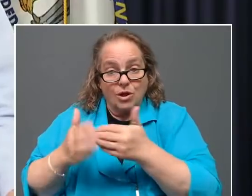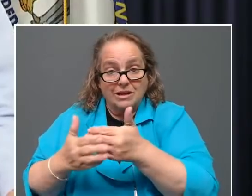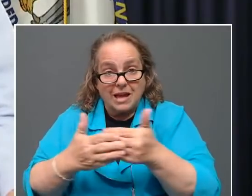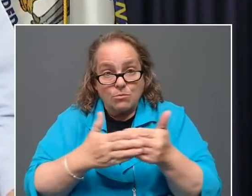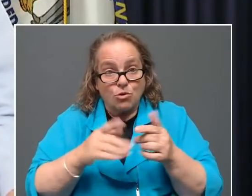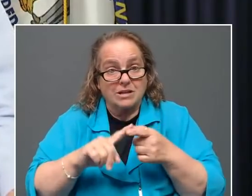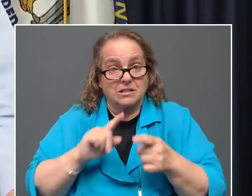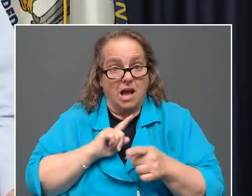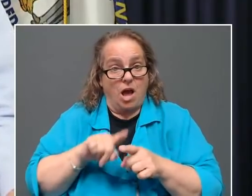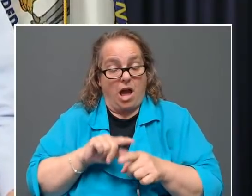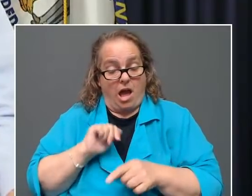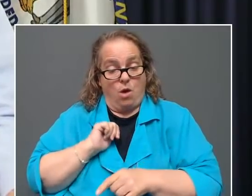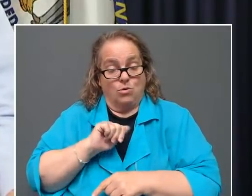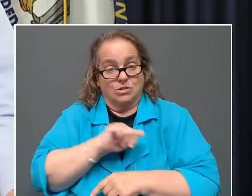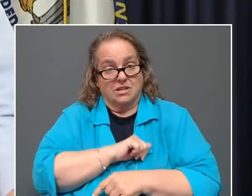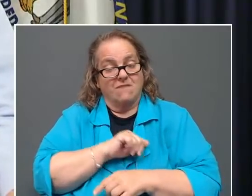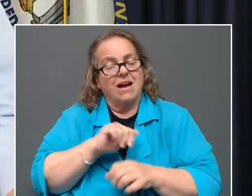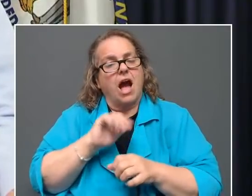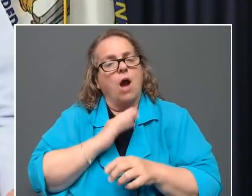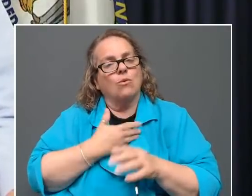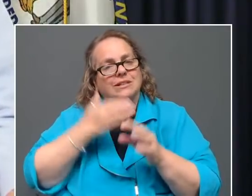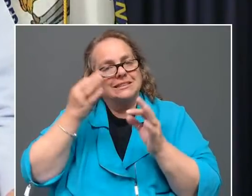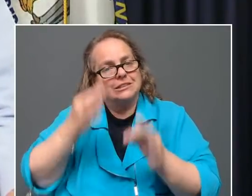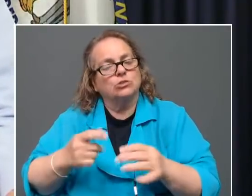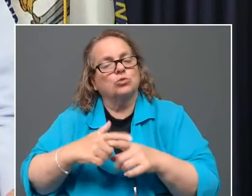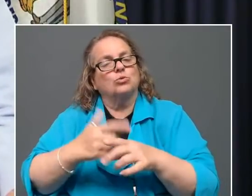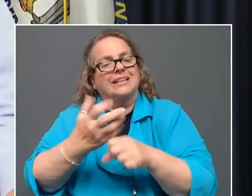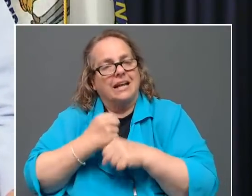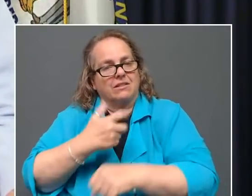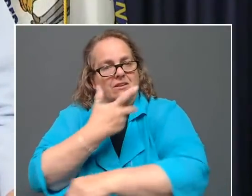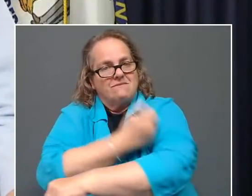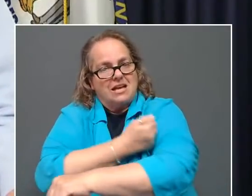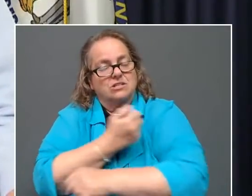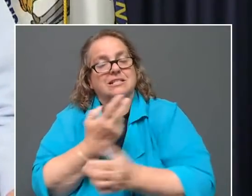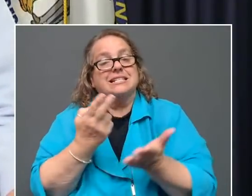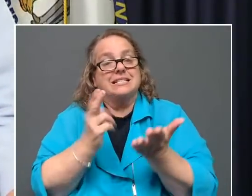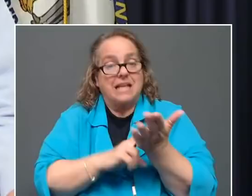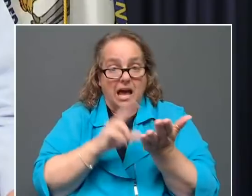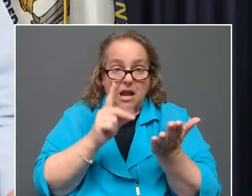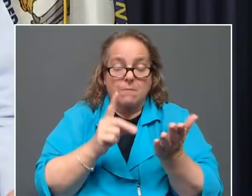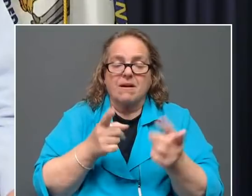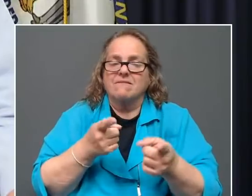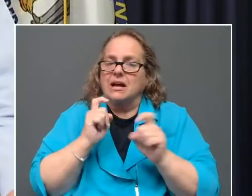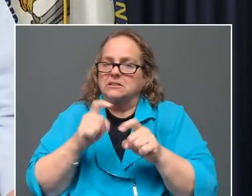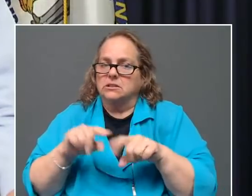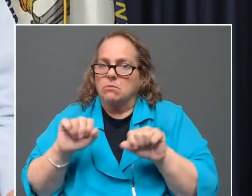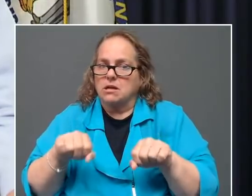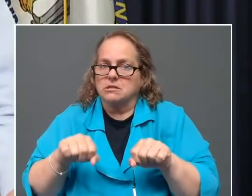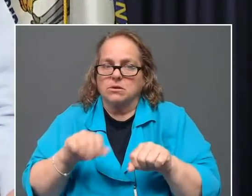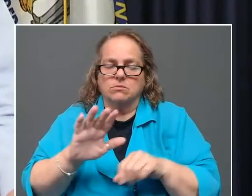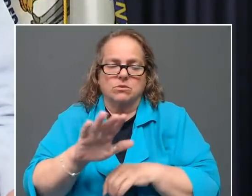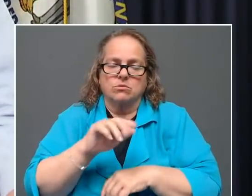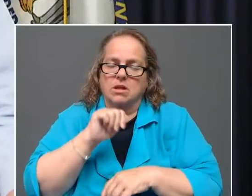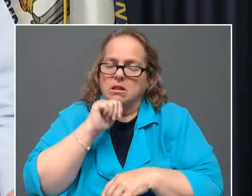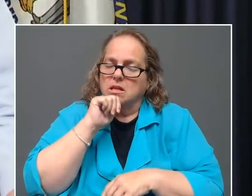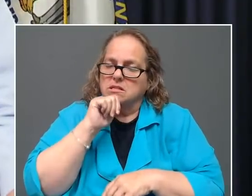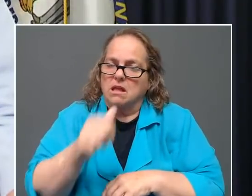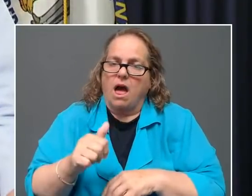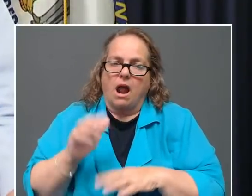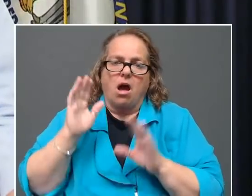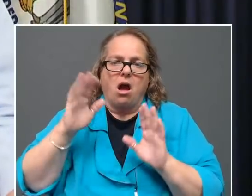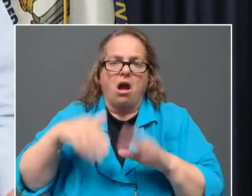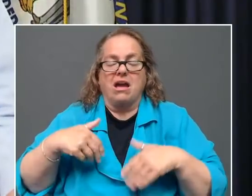this vaccine, to get signed up and to get it as quickly as possible. Let's not fumble at the goal line. We are so